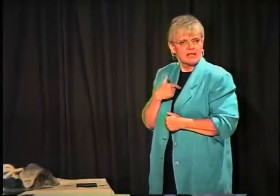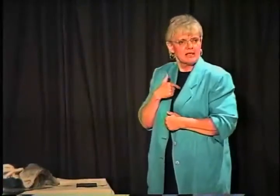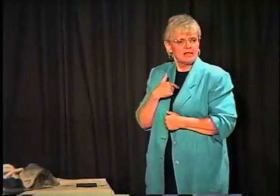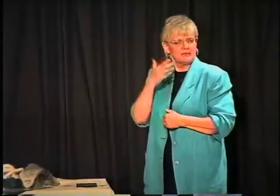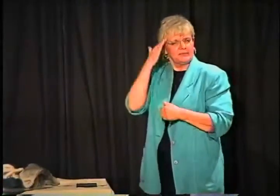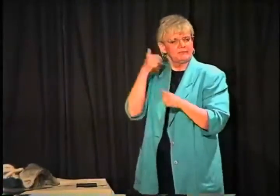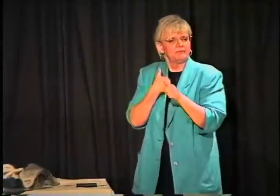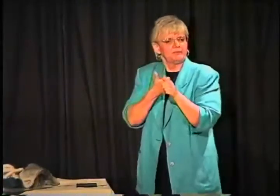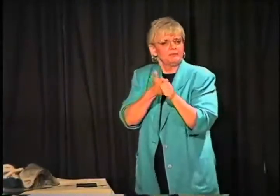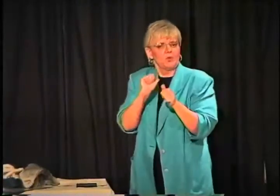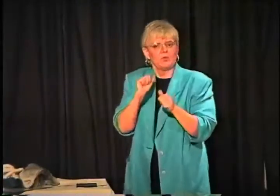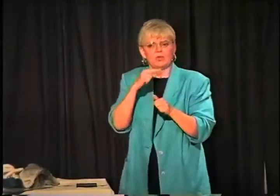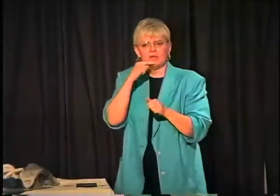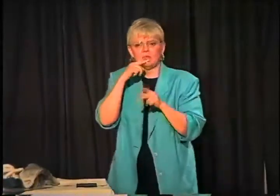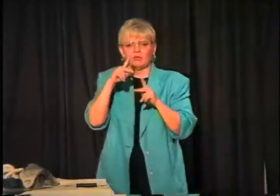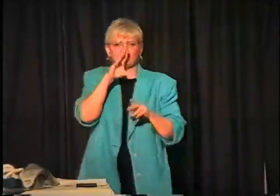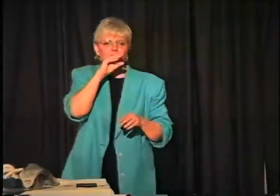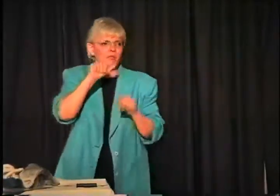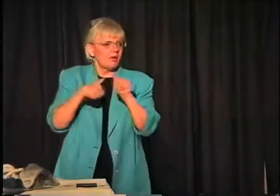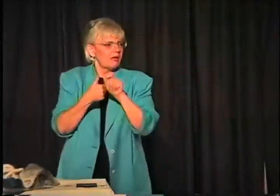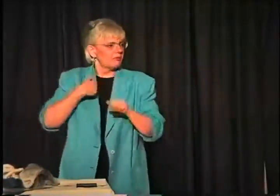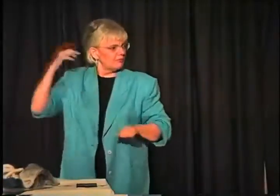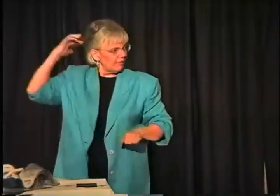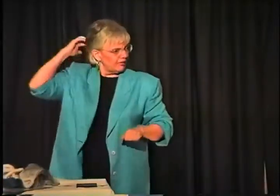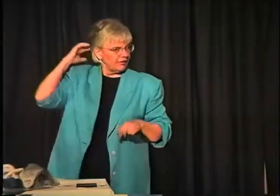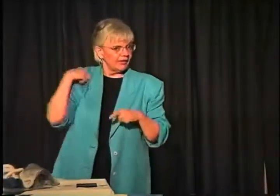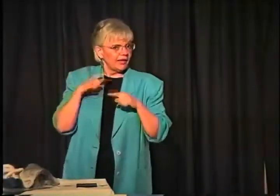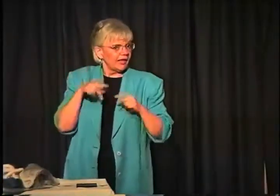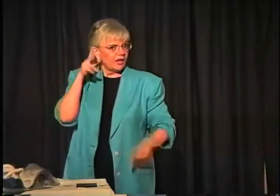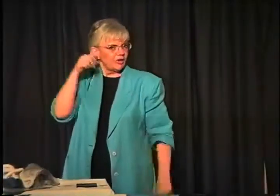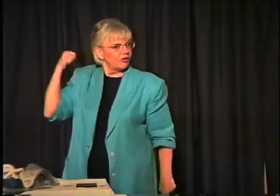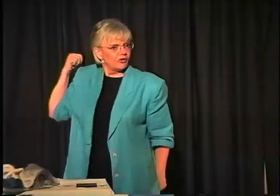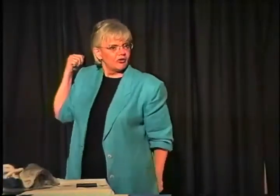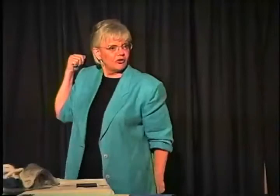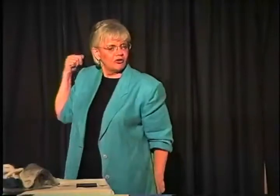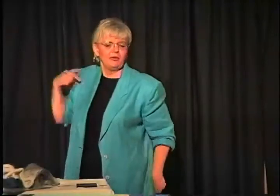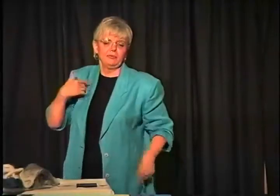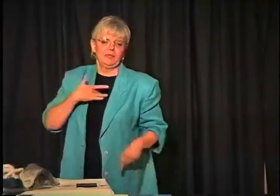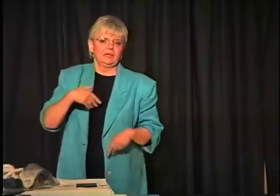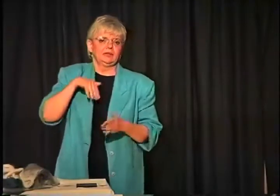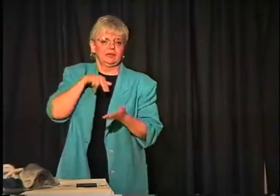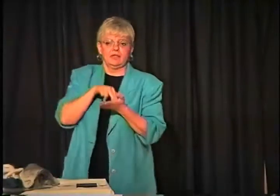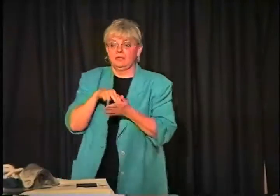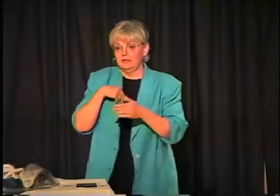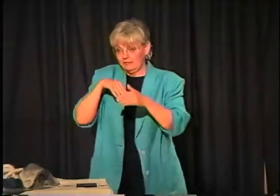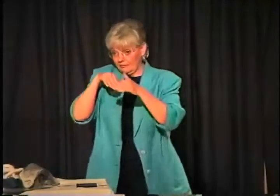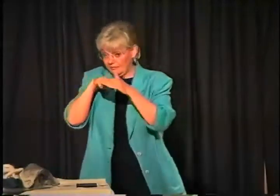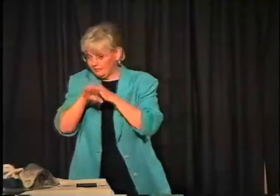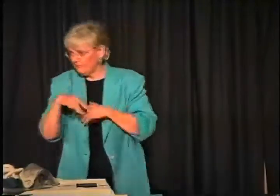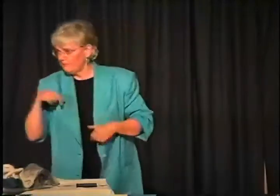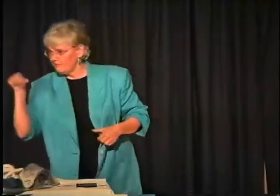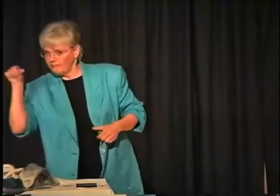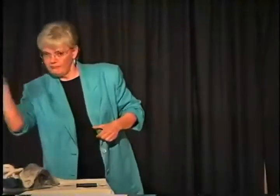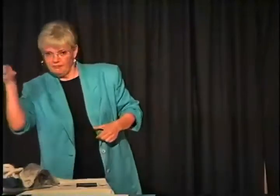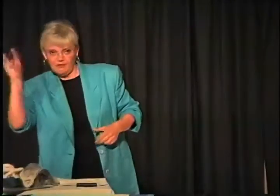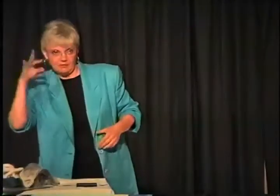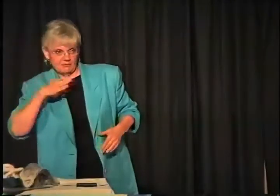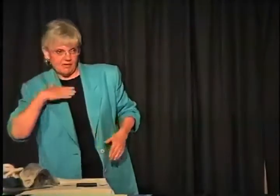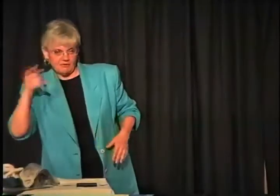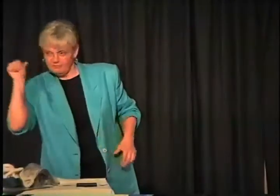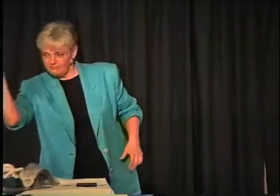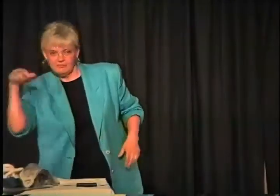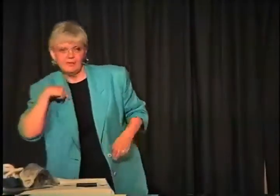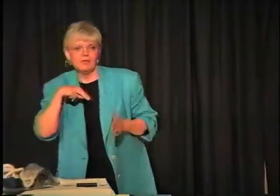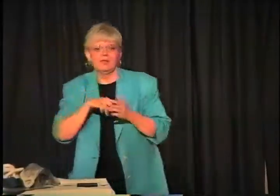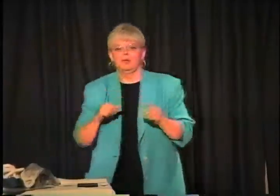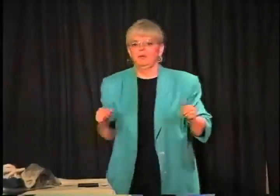just not comfortable unless they're standing with their back to the back of the elevator, facing forward, so that they don't